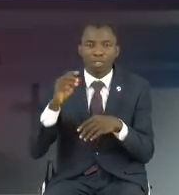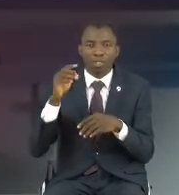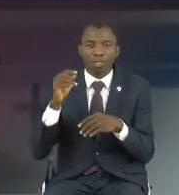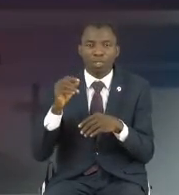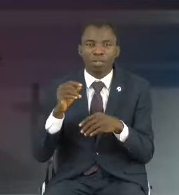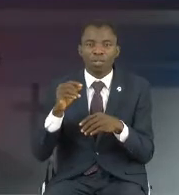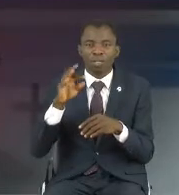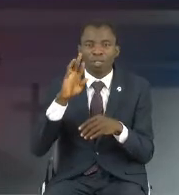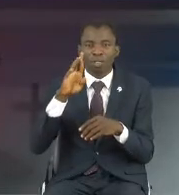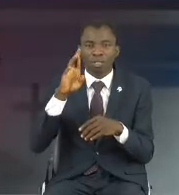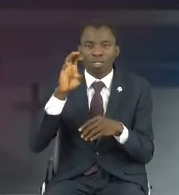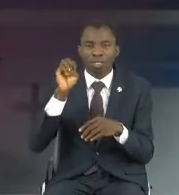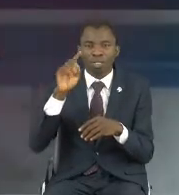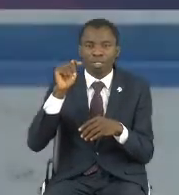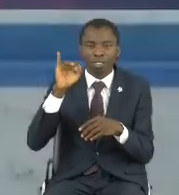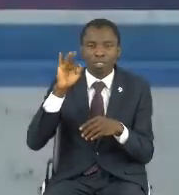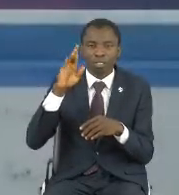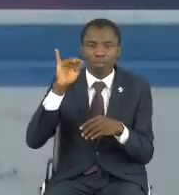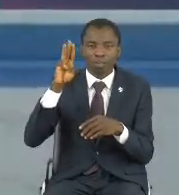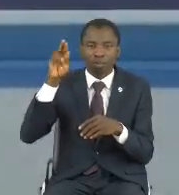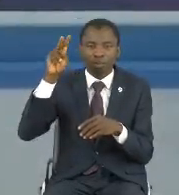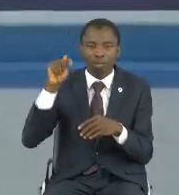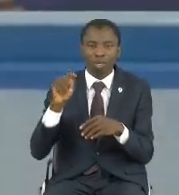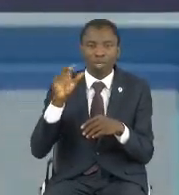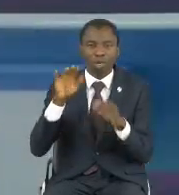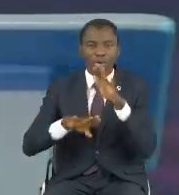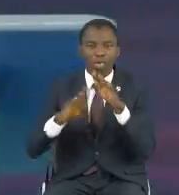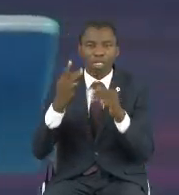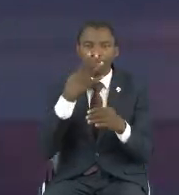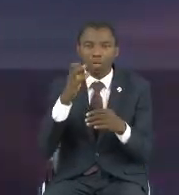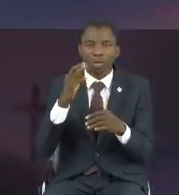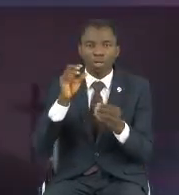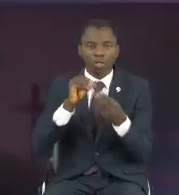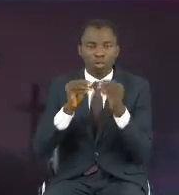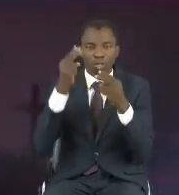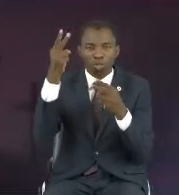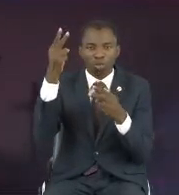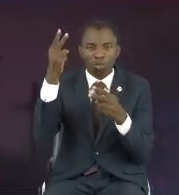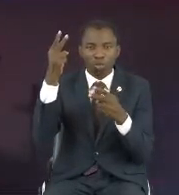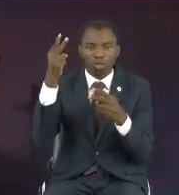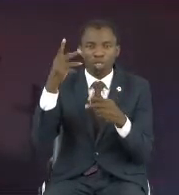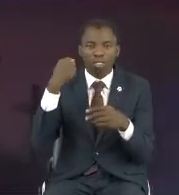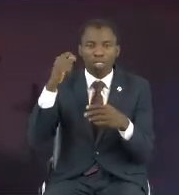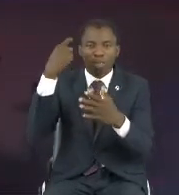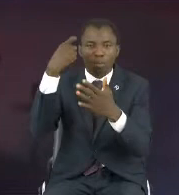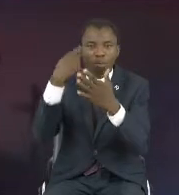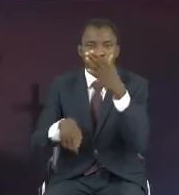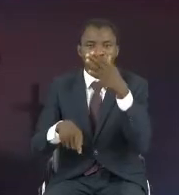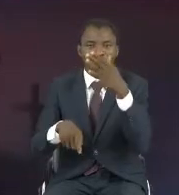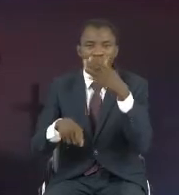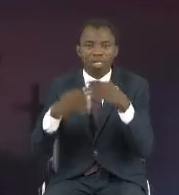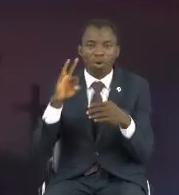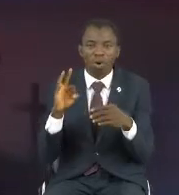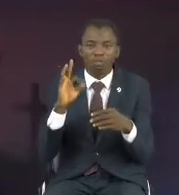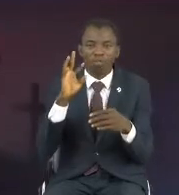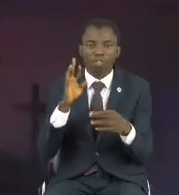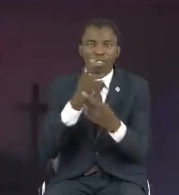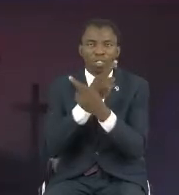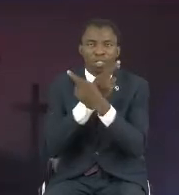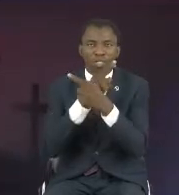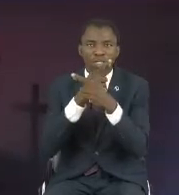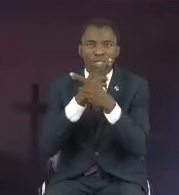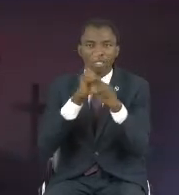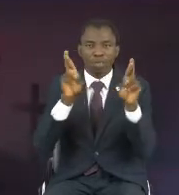retribution under the curse. Number two, the price of redemption from the